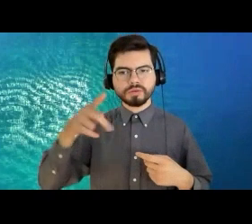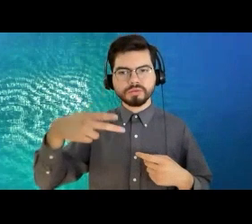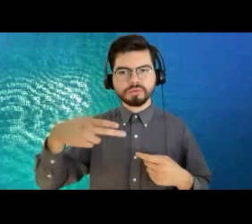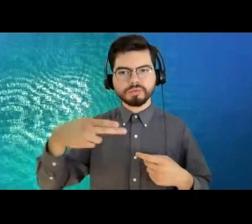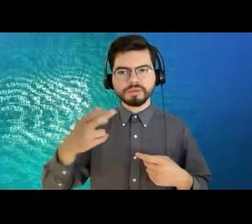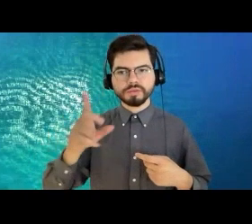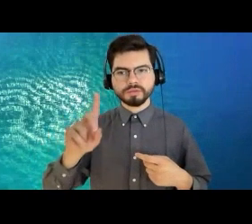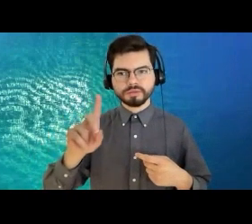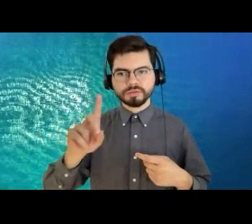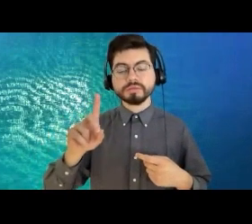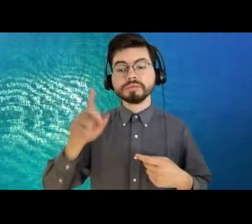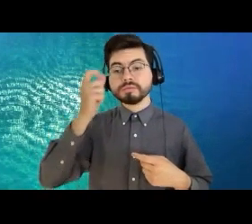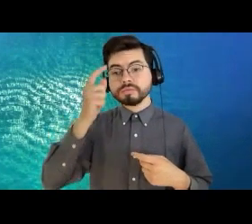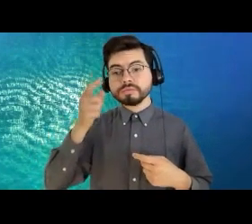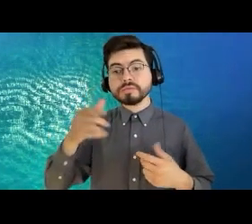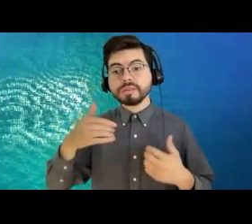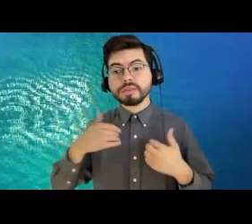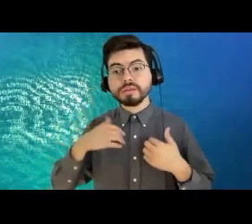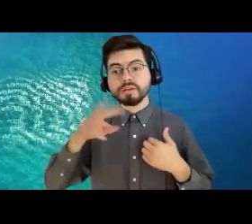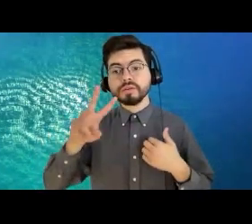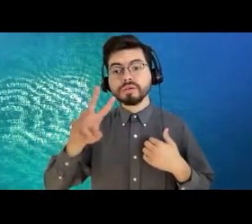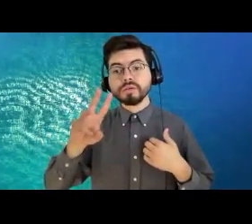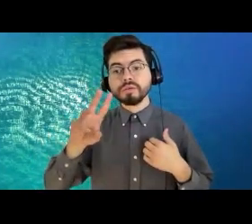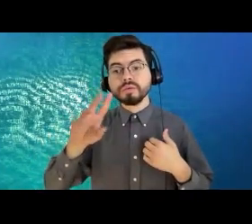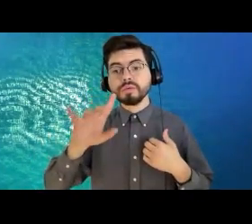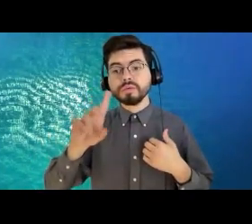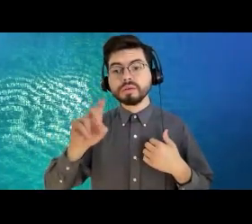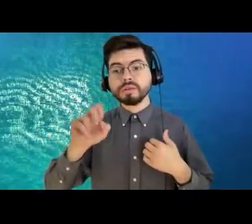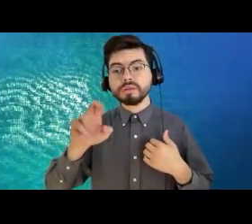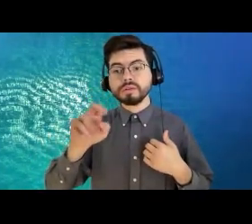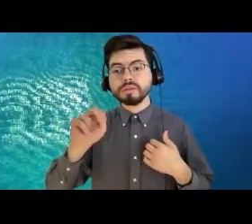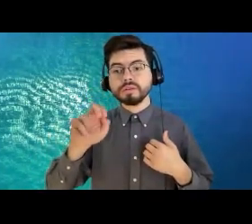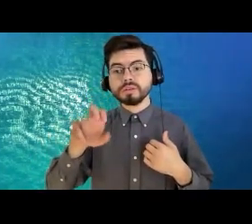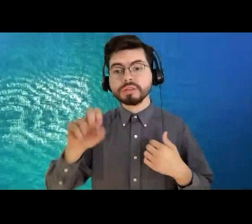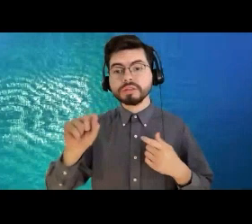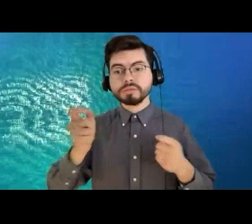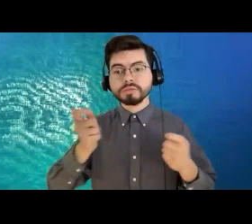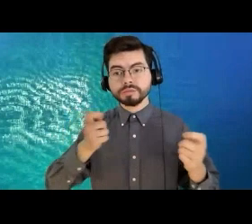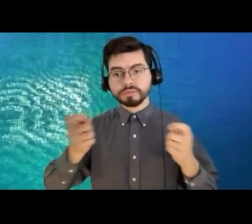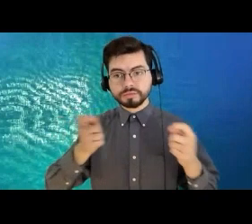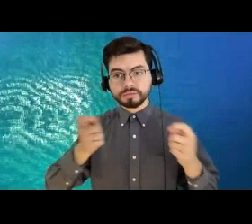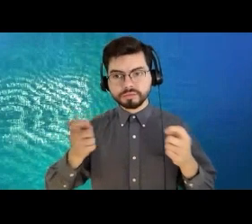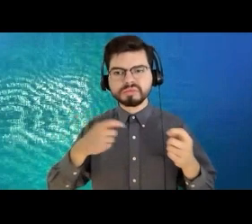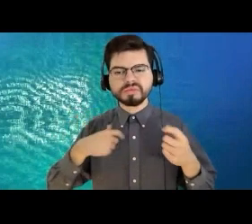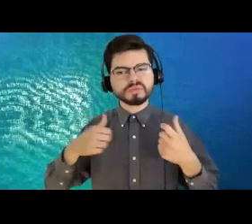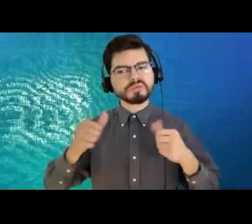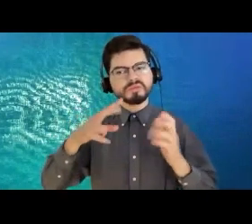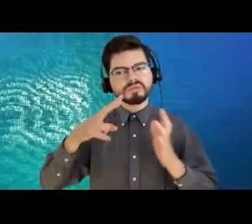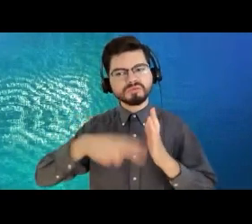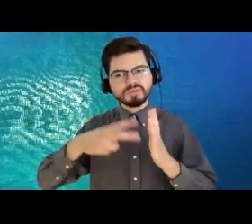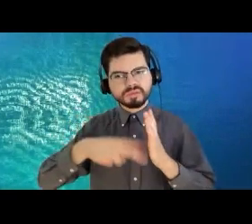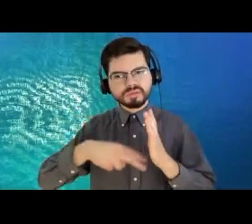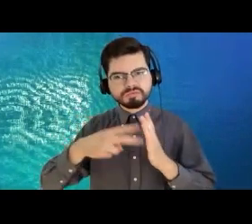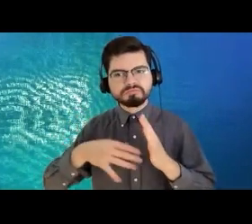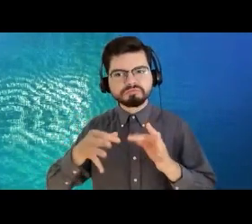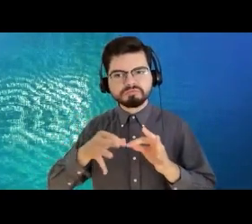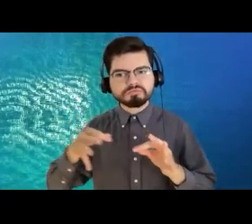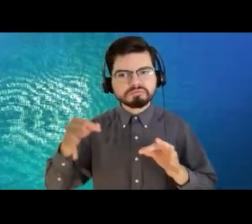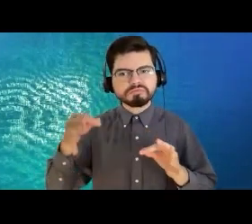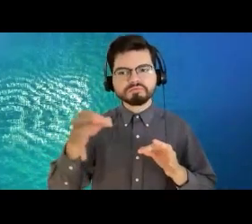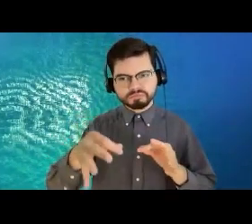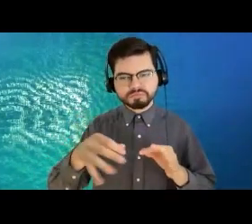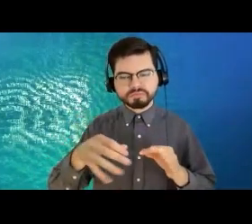management. And I had some assigned readings, and I was trying to do a little bit of read ahead a little bit during the summer. And so one of those